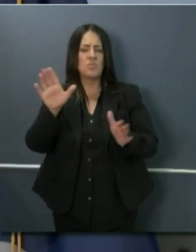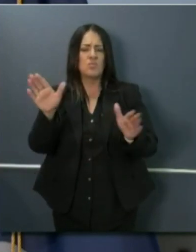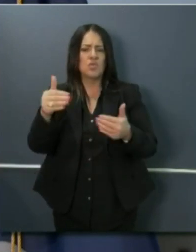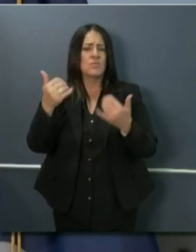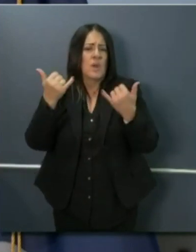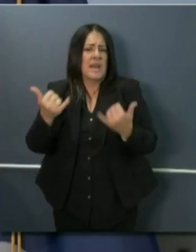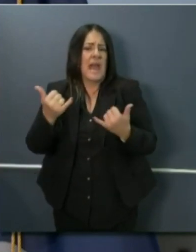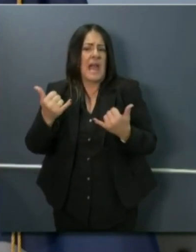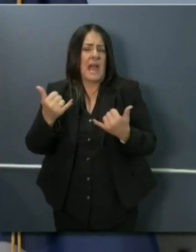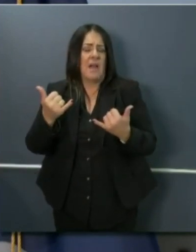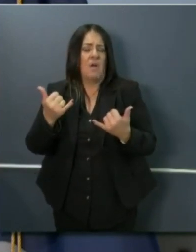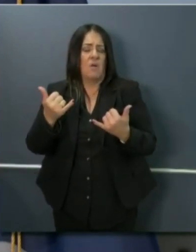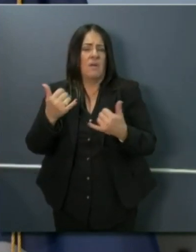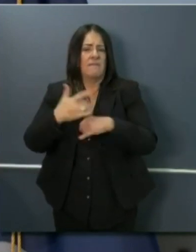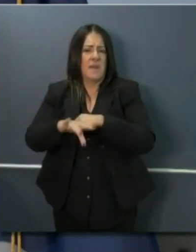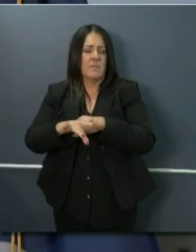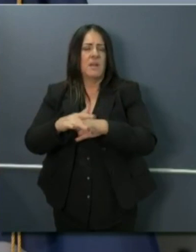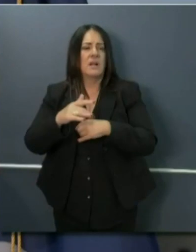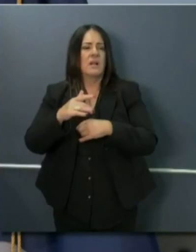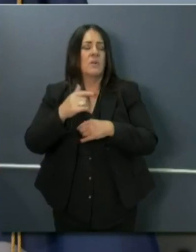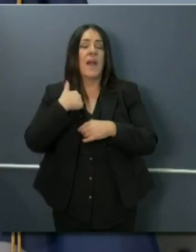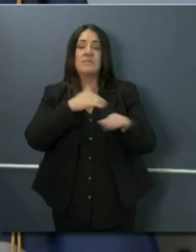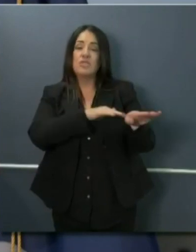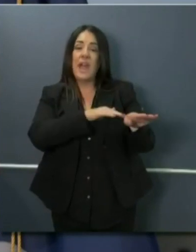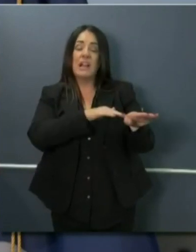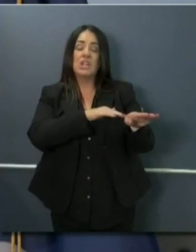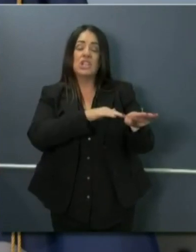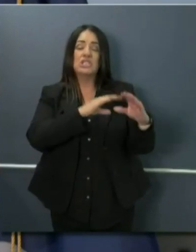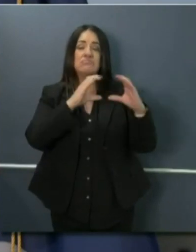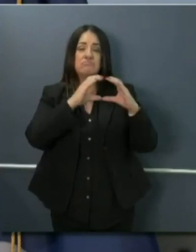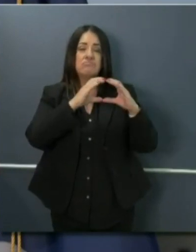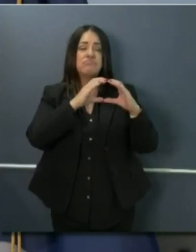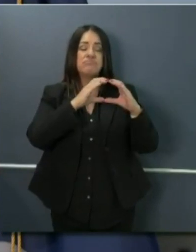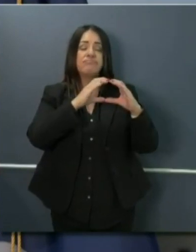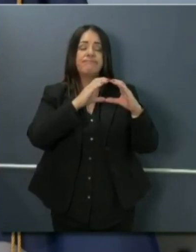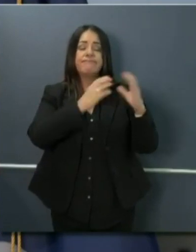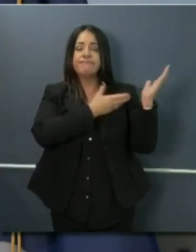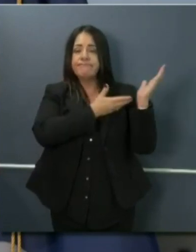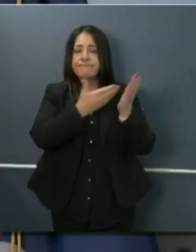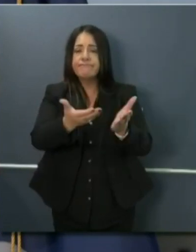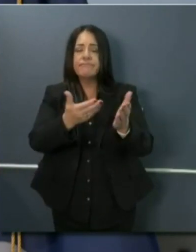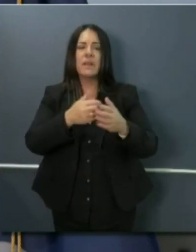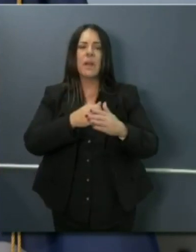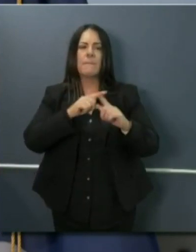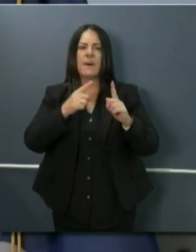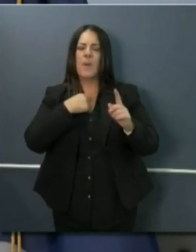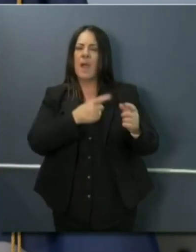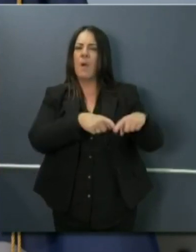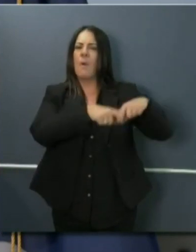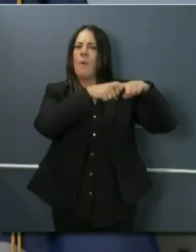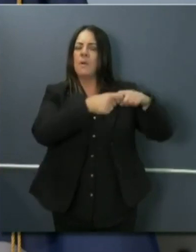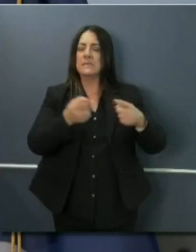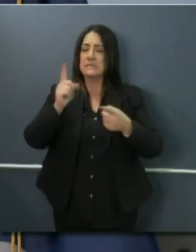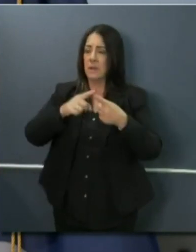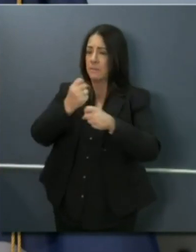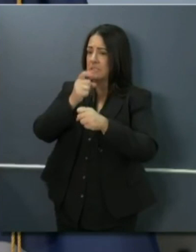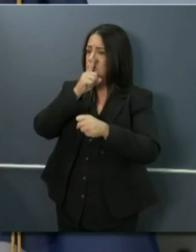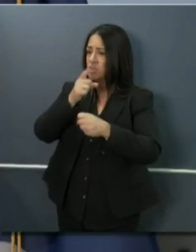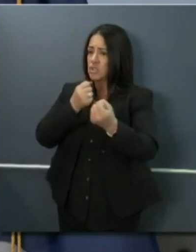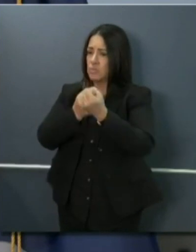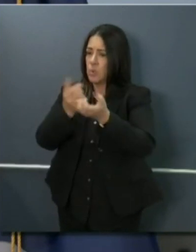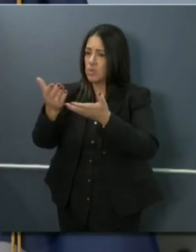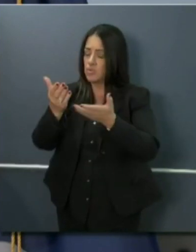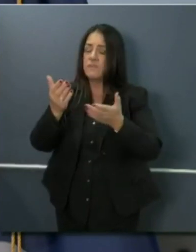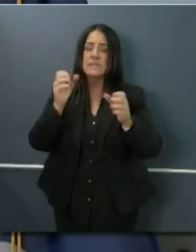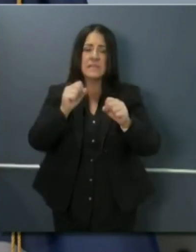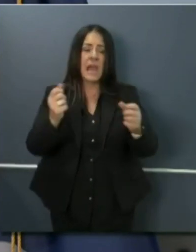be precise. We're getting those trailers out, but we don't want to get them out until we have the support services overlaid. We'll be meeting